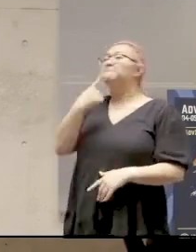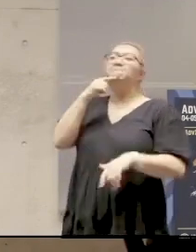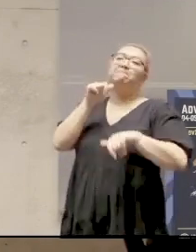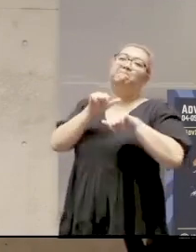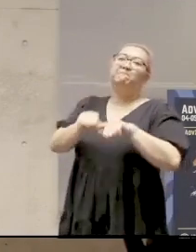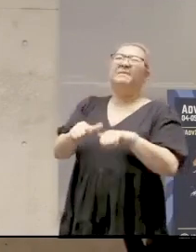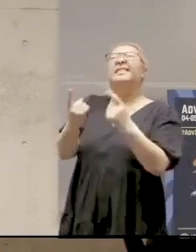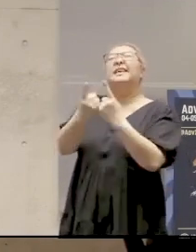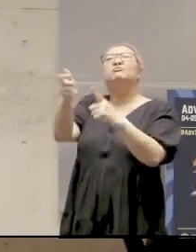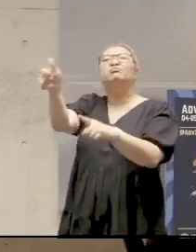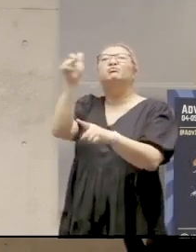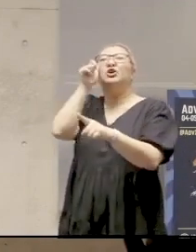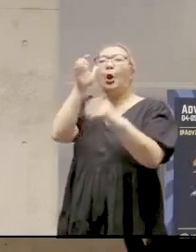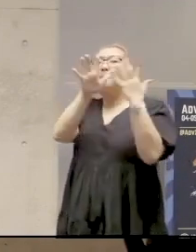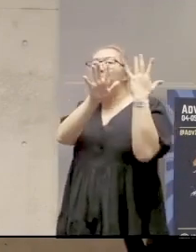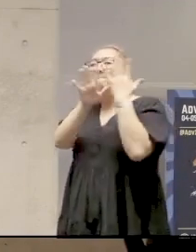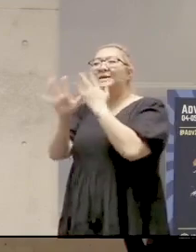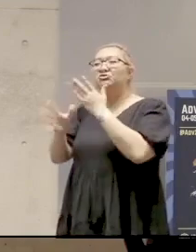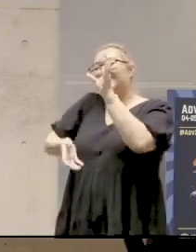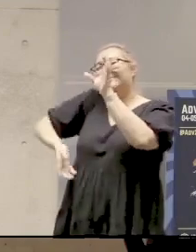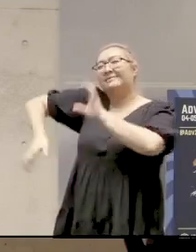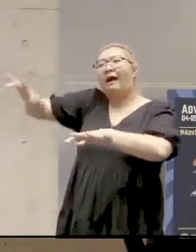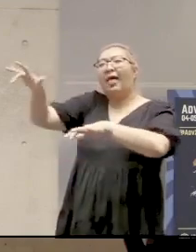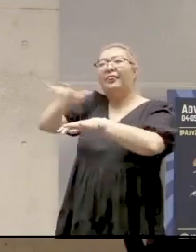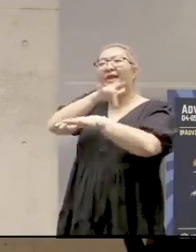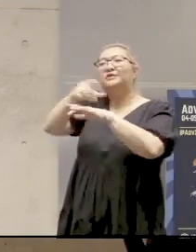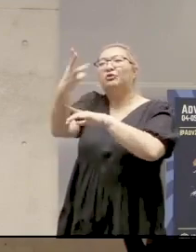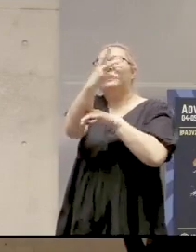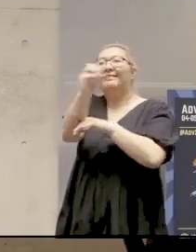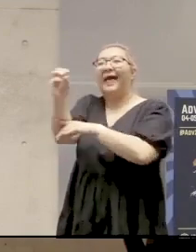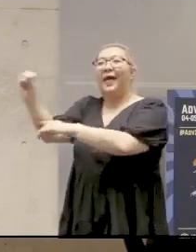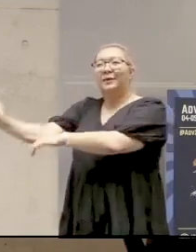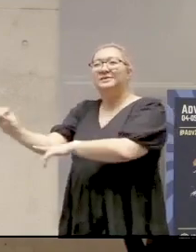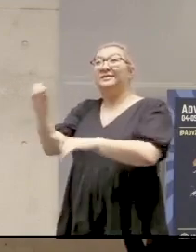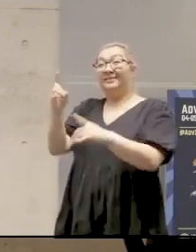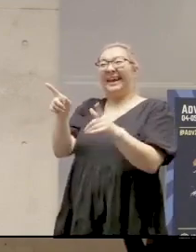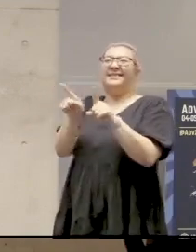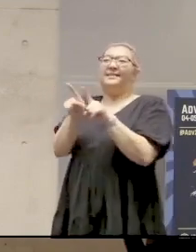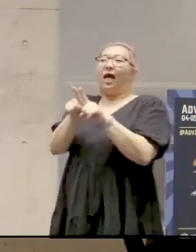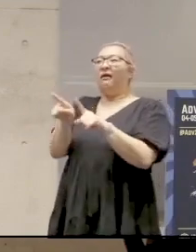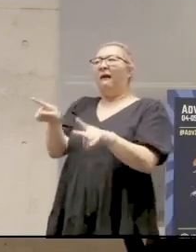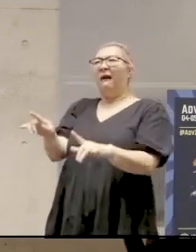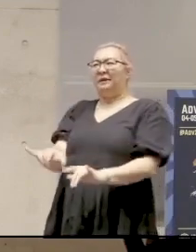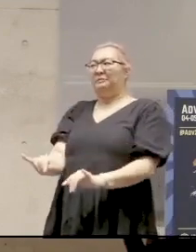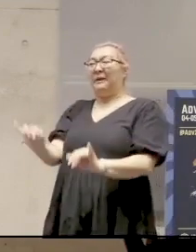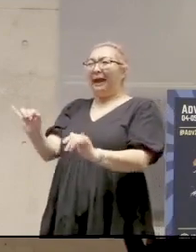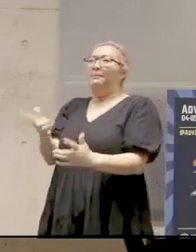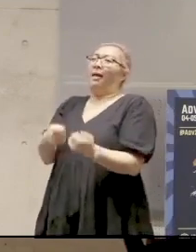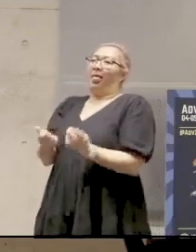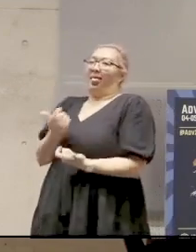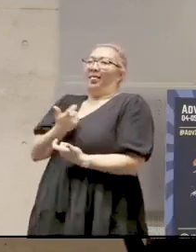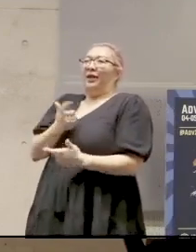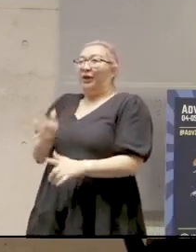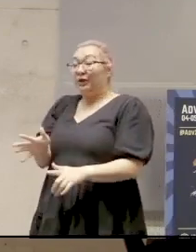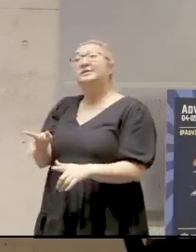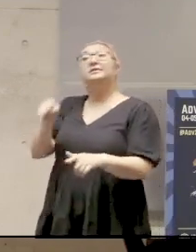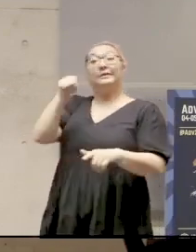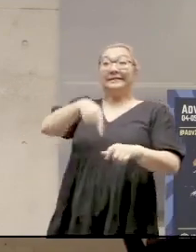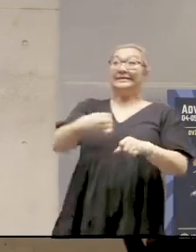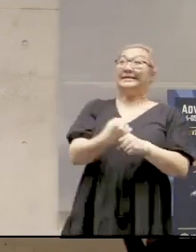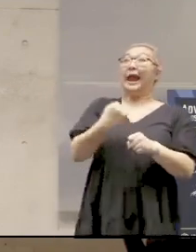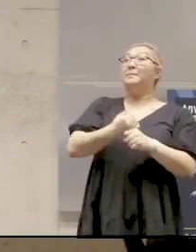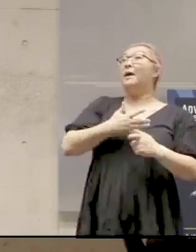Science Theater sort of style, so bad it's good. And ironically, the game I was planning to bring in and talk